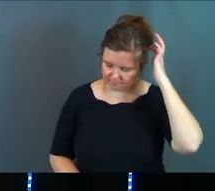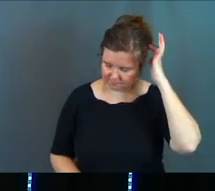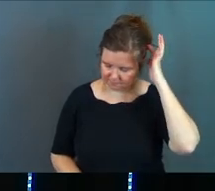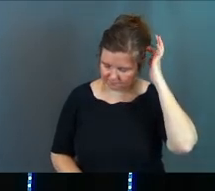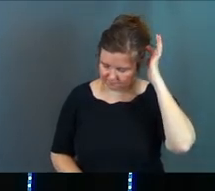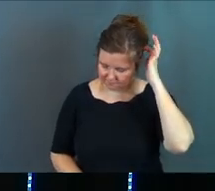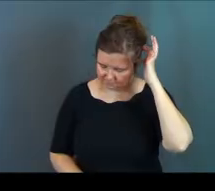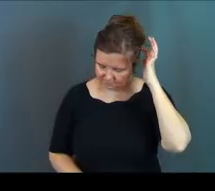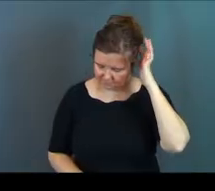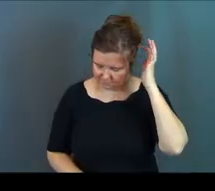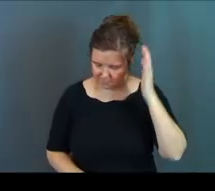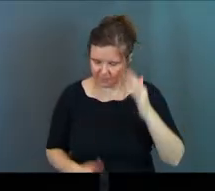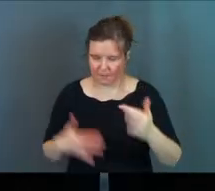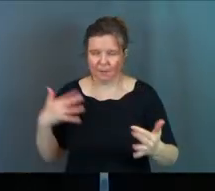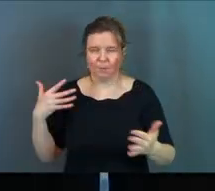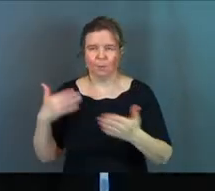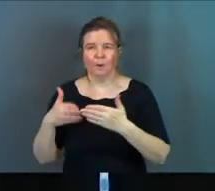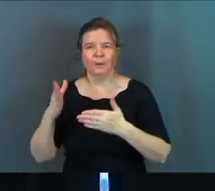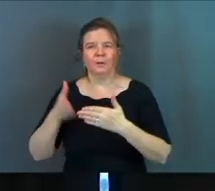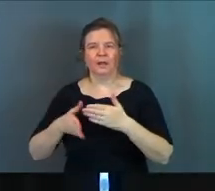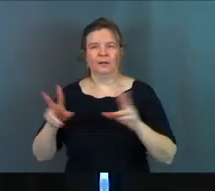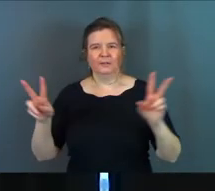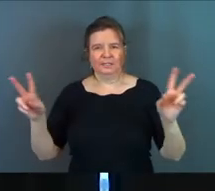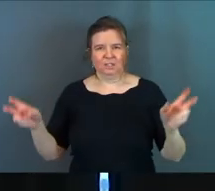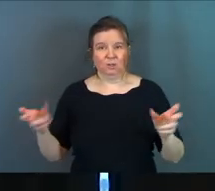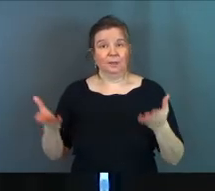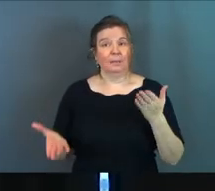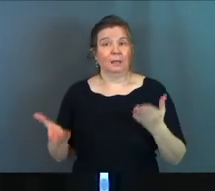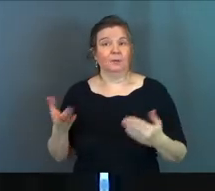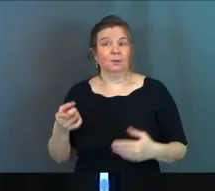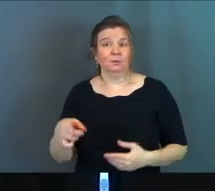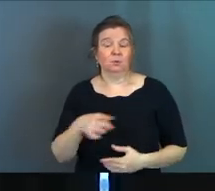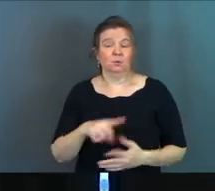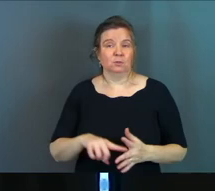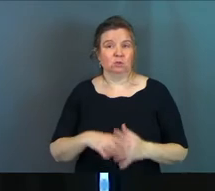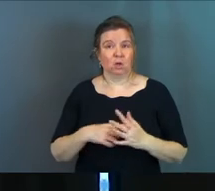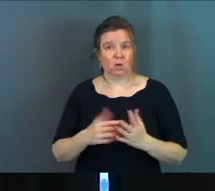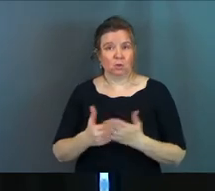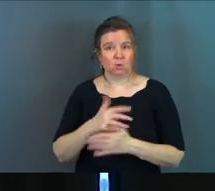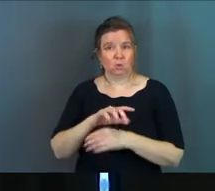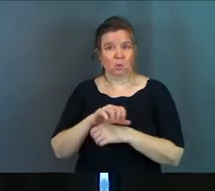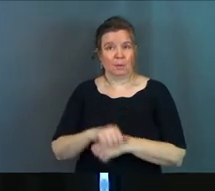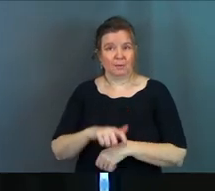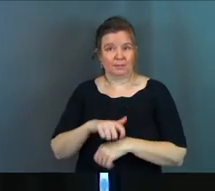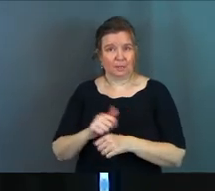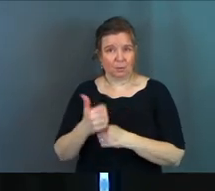We're coming to the end of this series. And maybe you've been starting this new